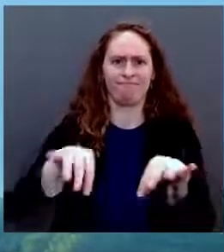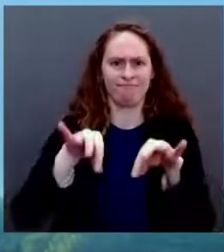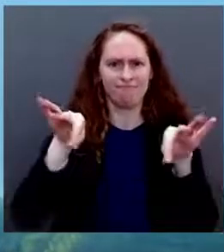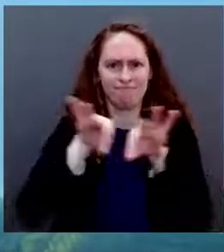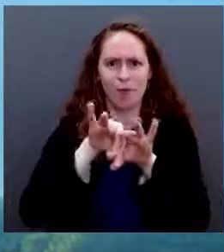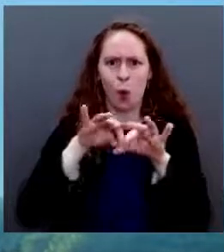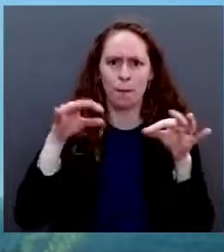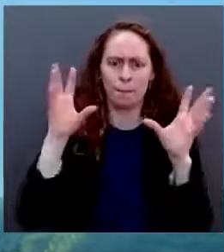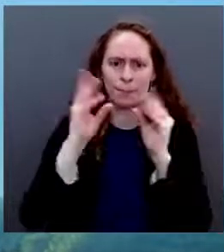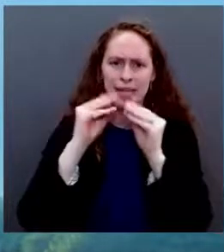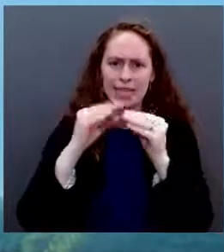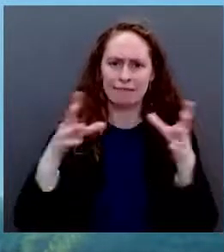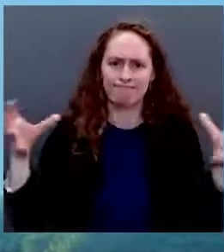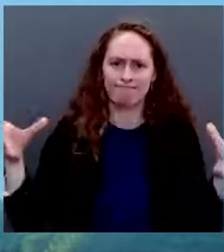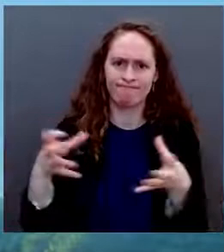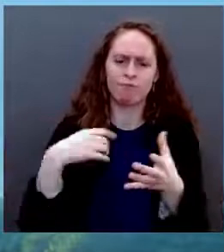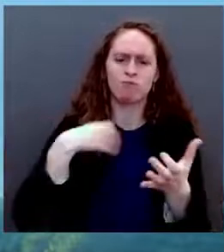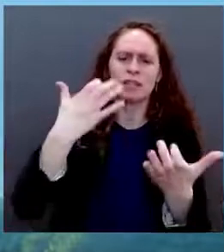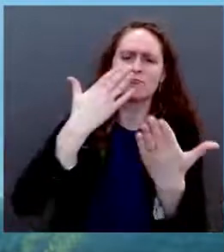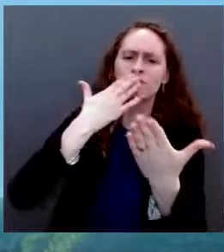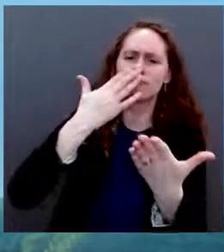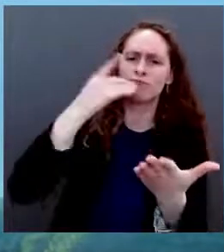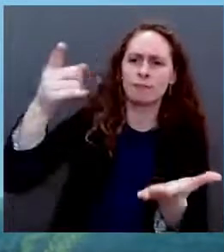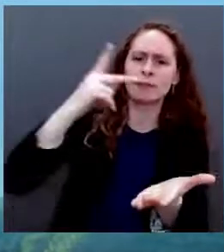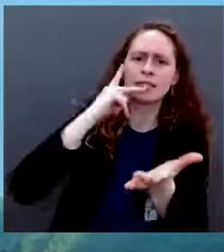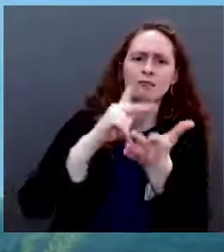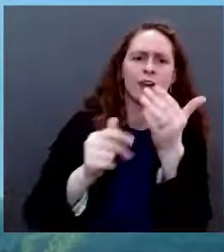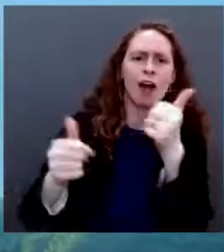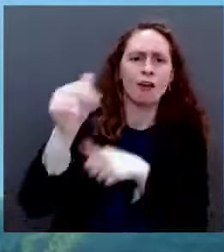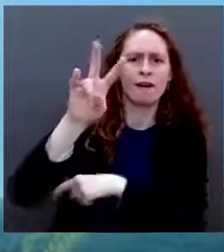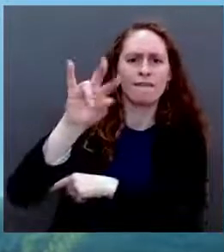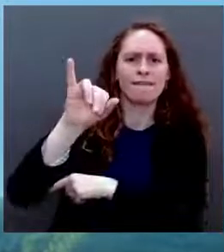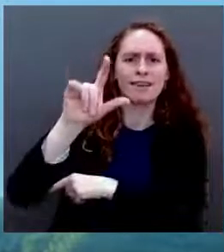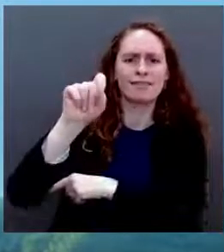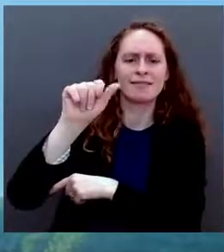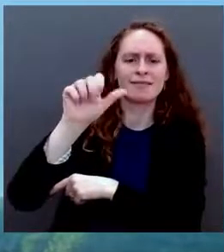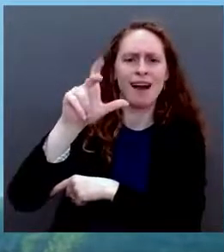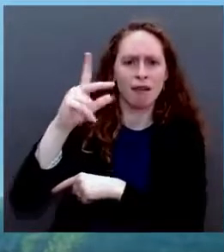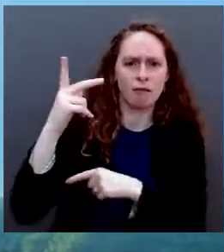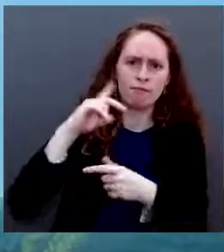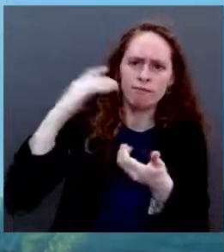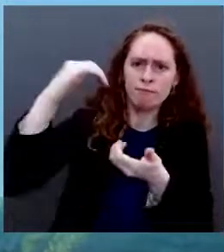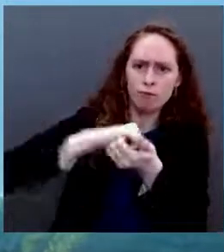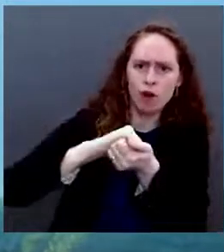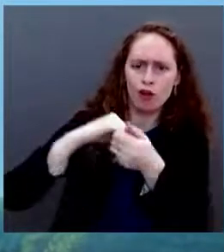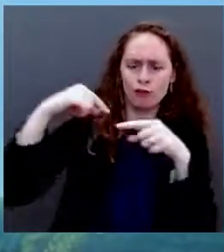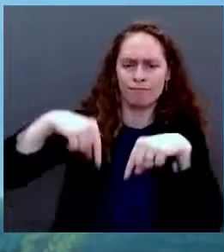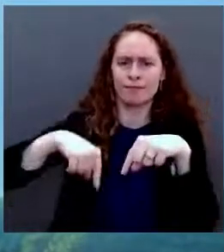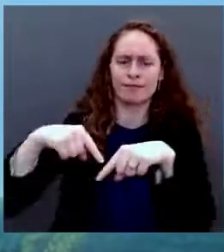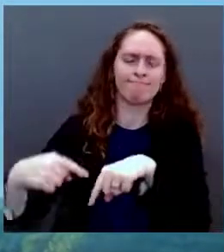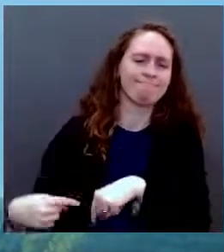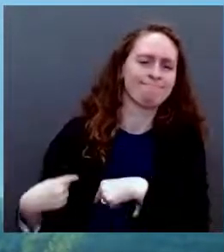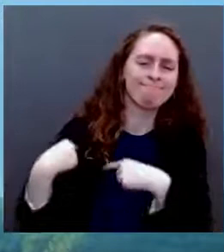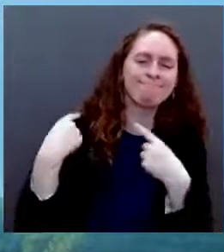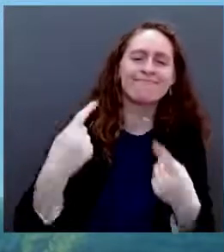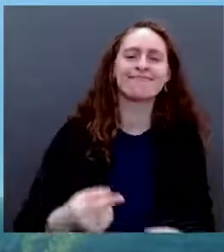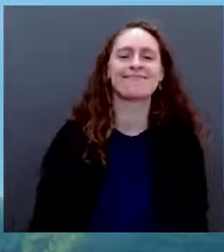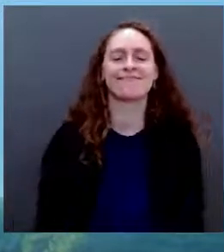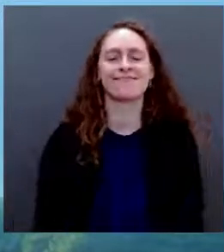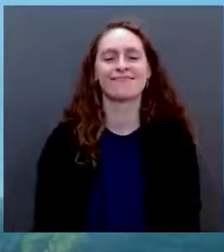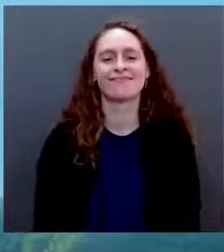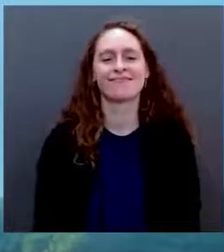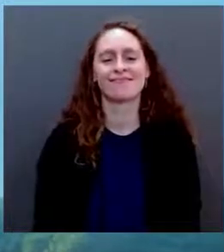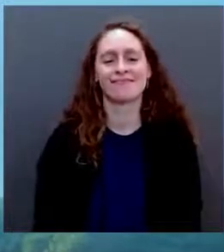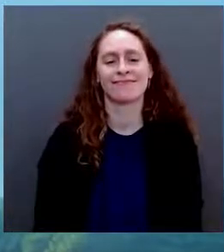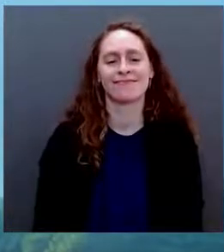shared competition and regulatory concerns. The Justice Department takes very seriously our